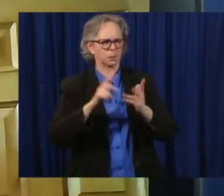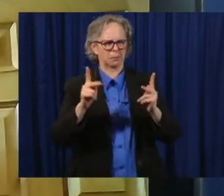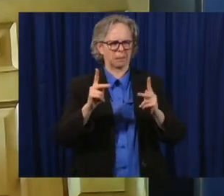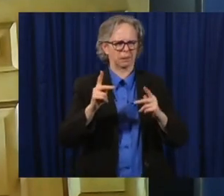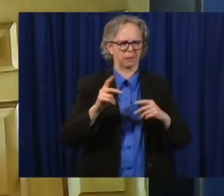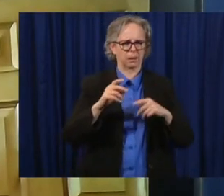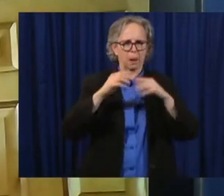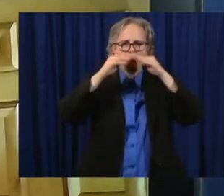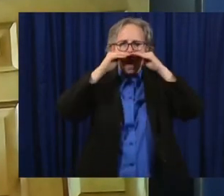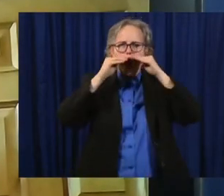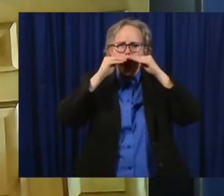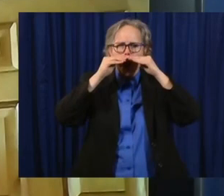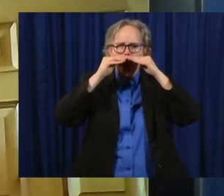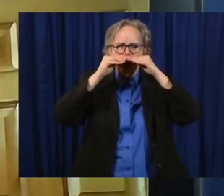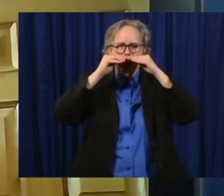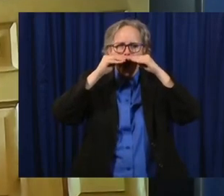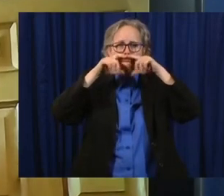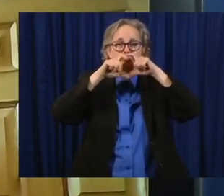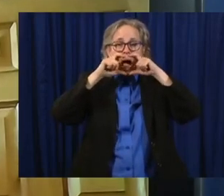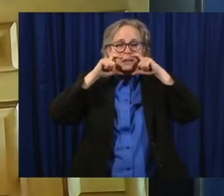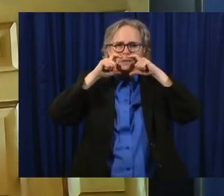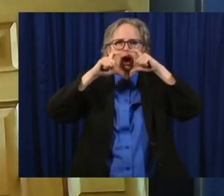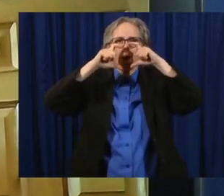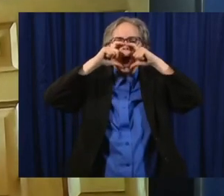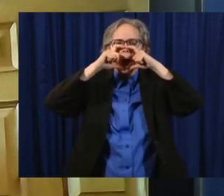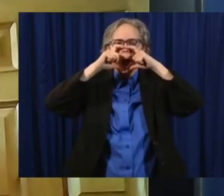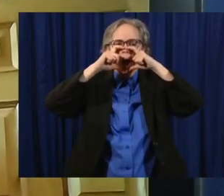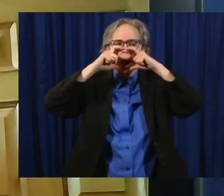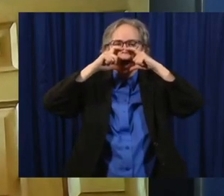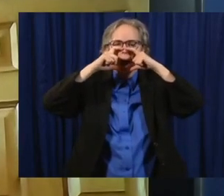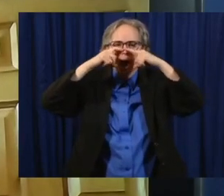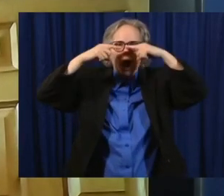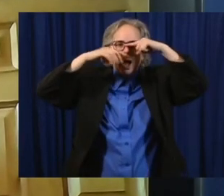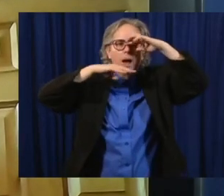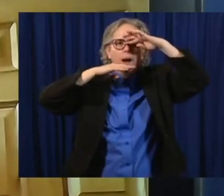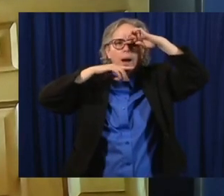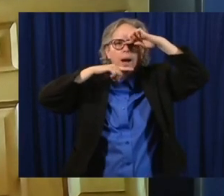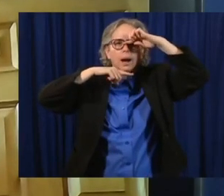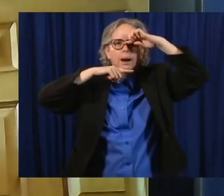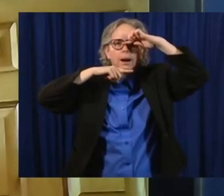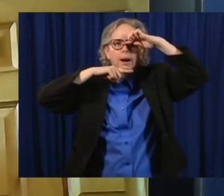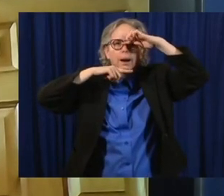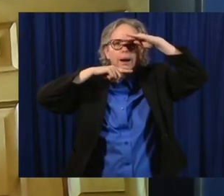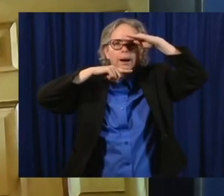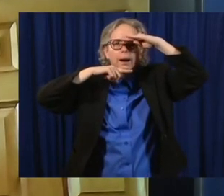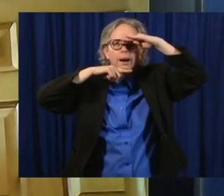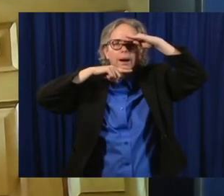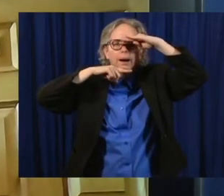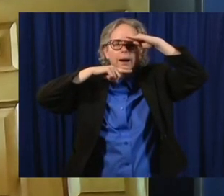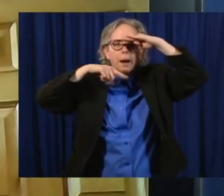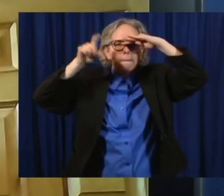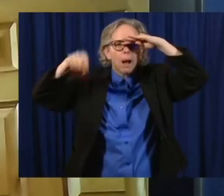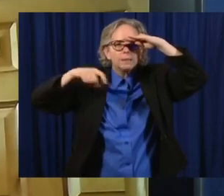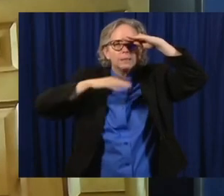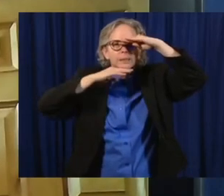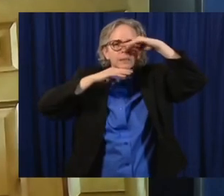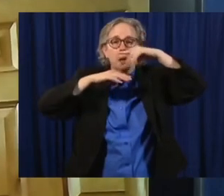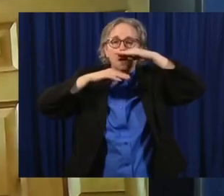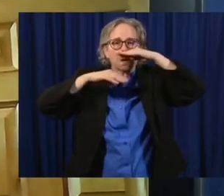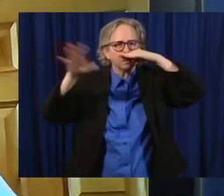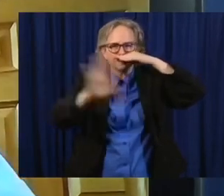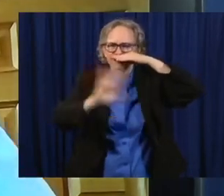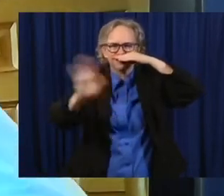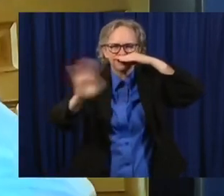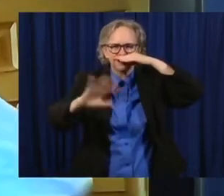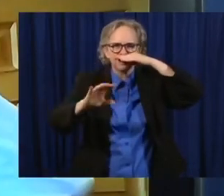their nose like this. A mask really needs to cover both the mouth and nose, and so that's really how people should wear